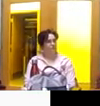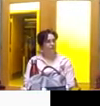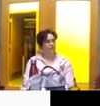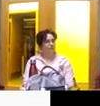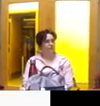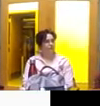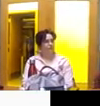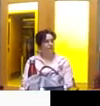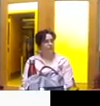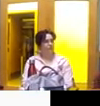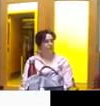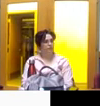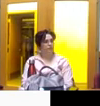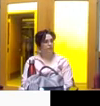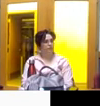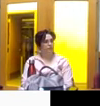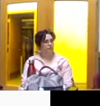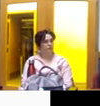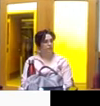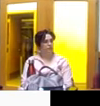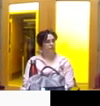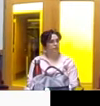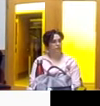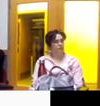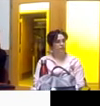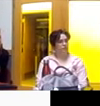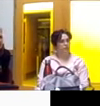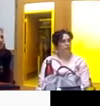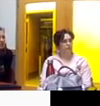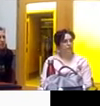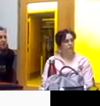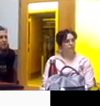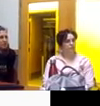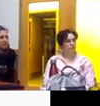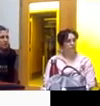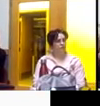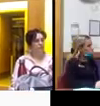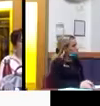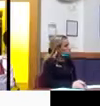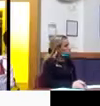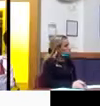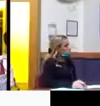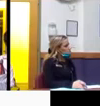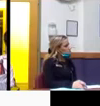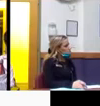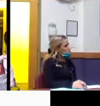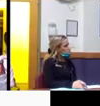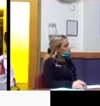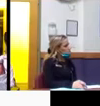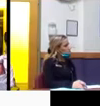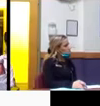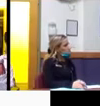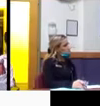about realizing the impact, recognizing signs, responding to the trauma, and then